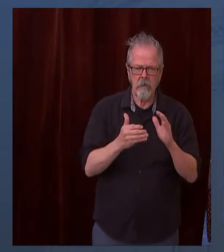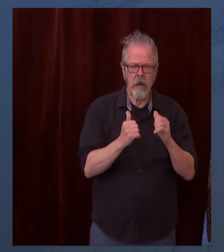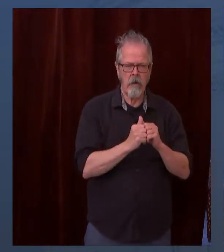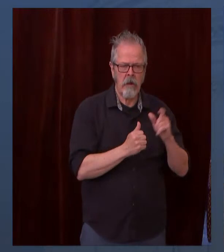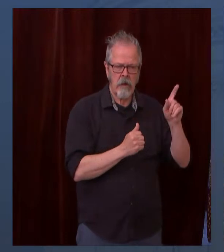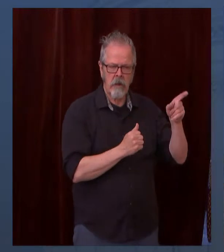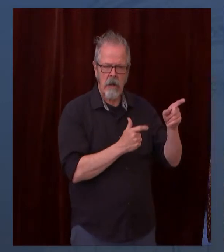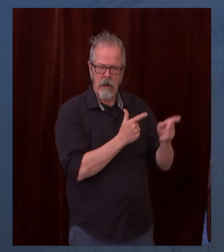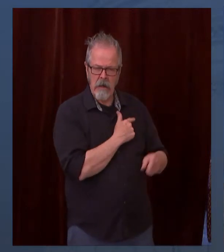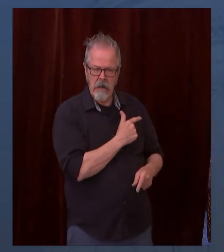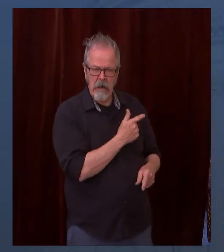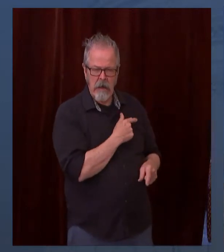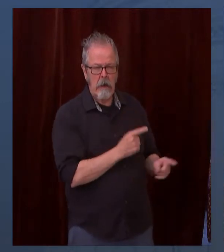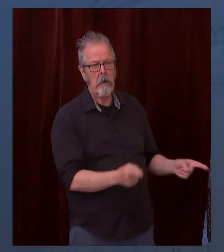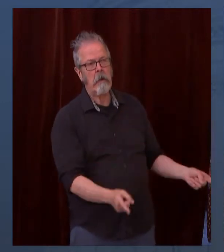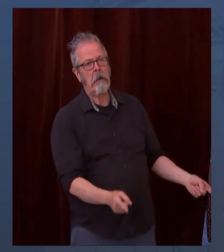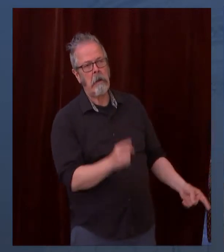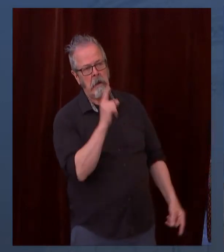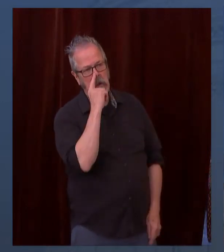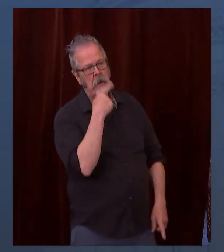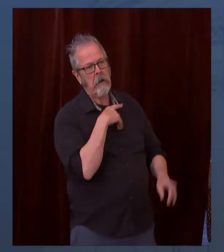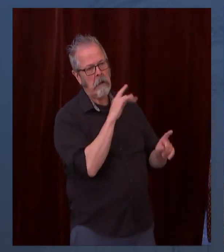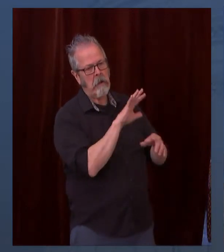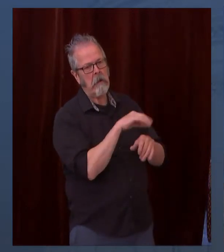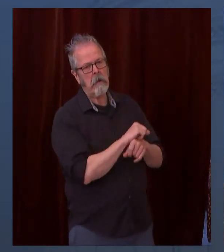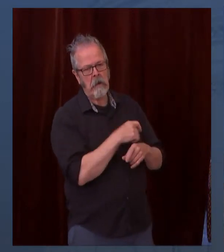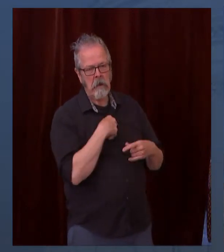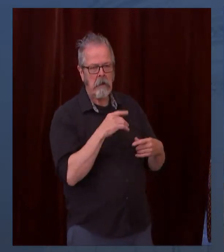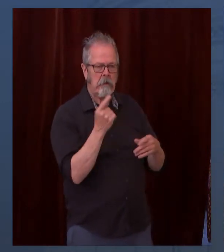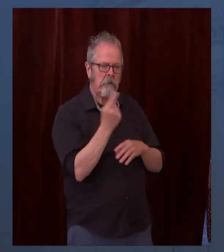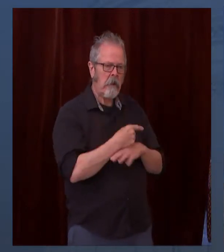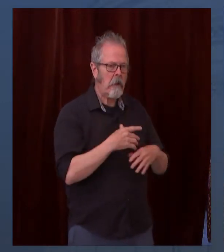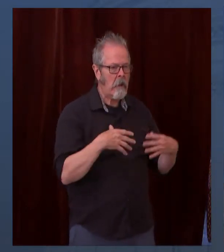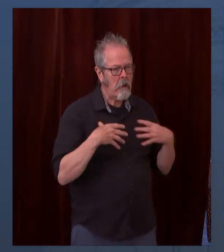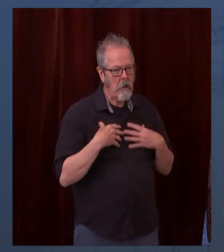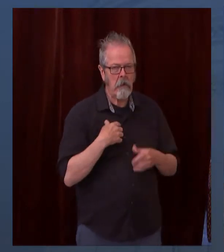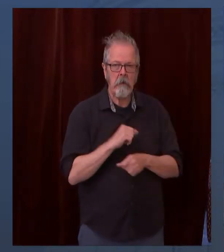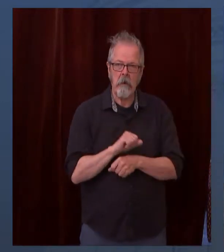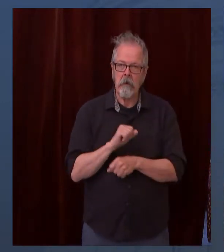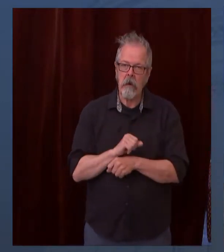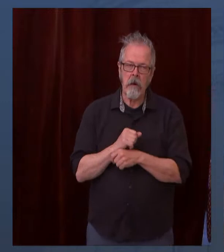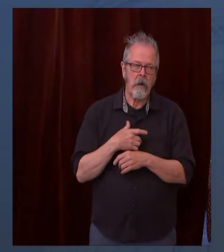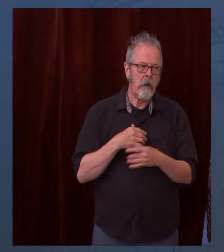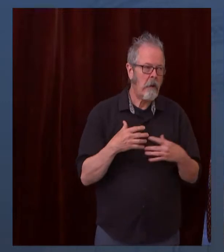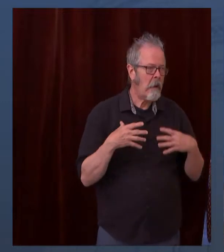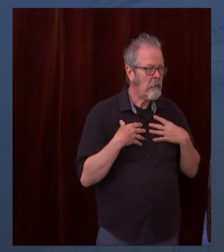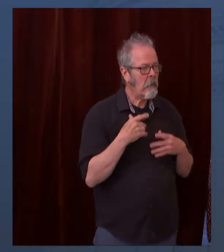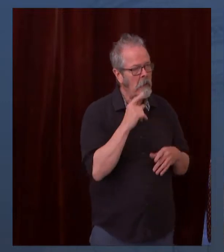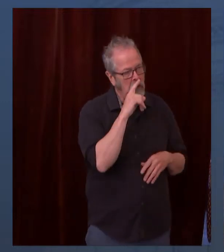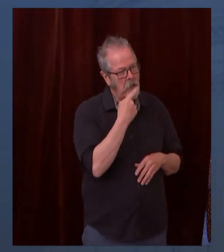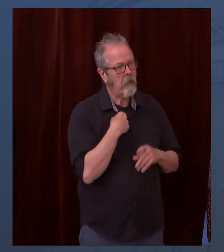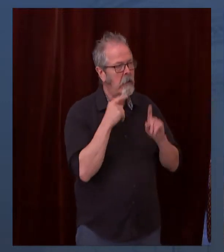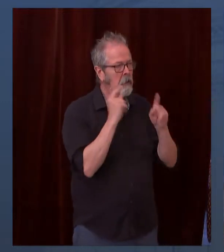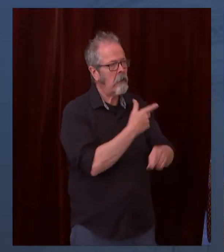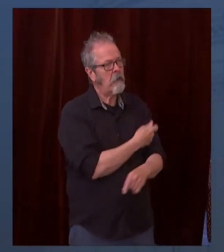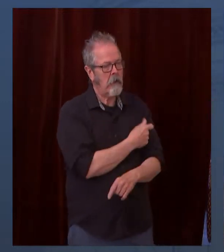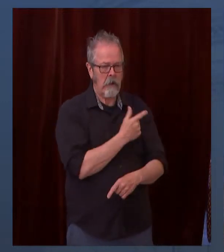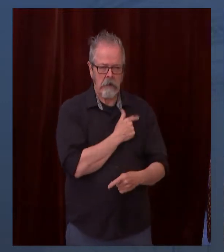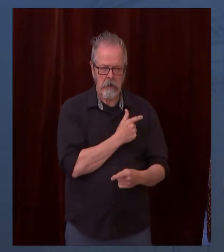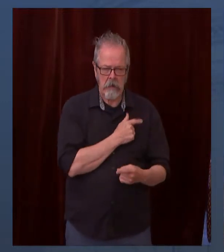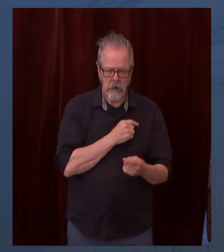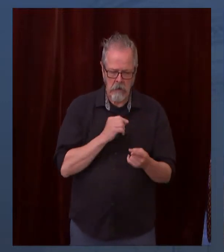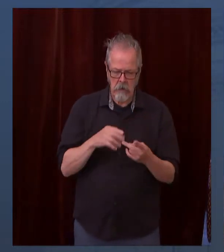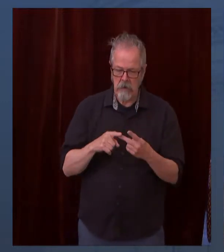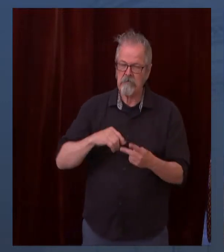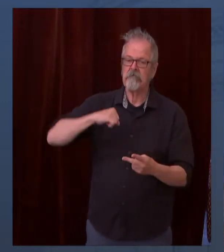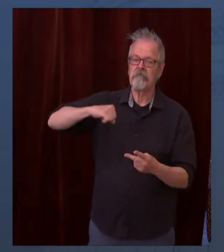do the second one, and then I'll allow Lacey on the first one. There's a variety, obviously we're all different, there's just a variety of people's